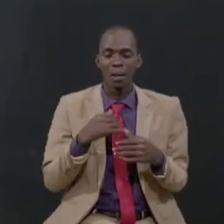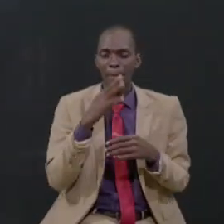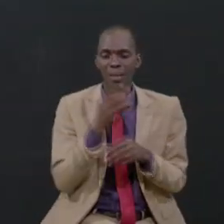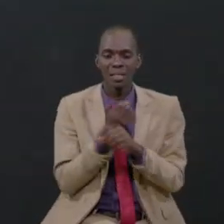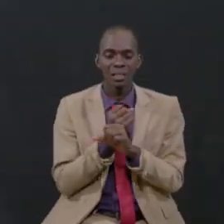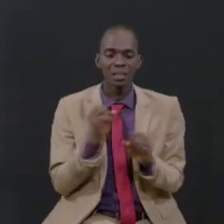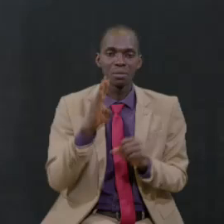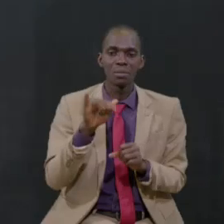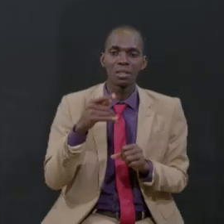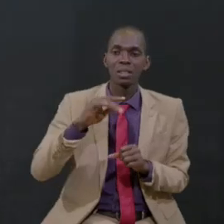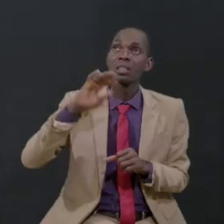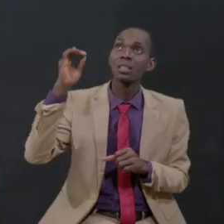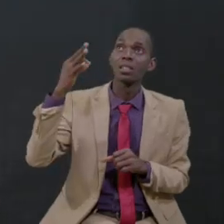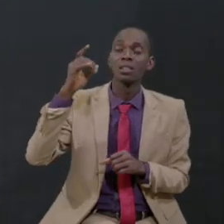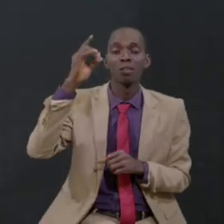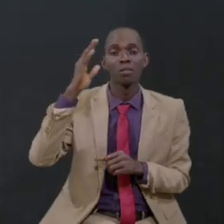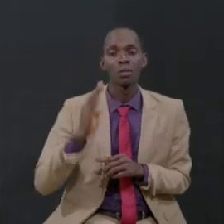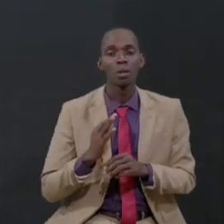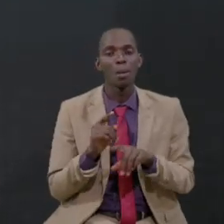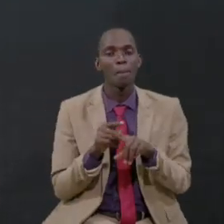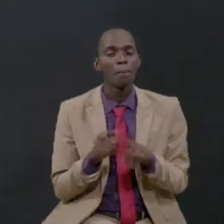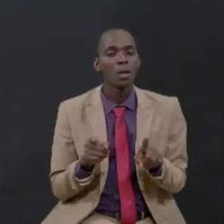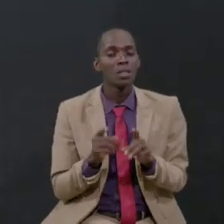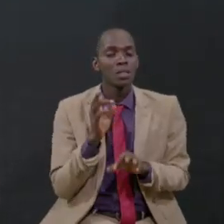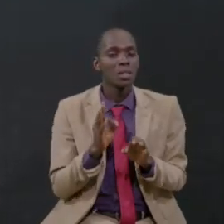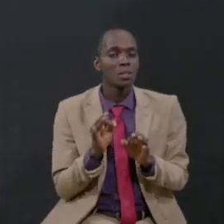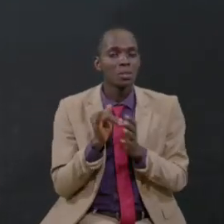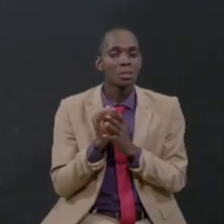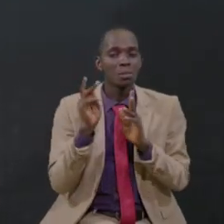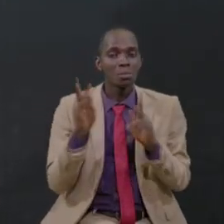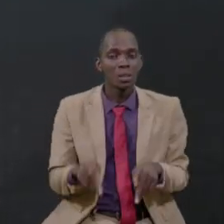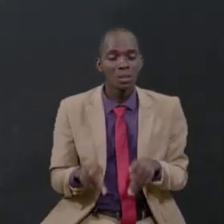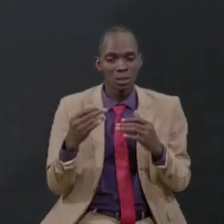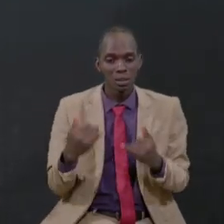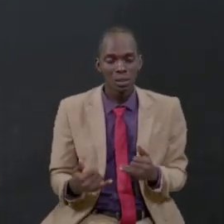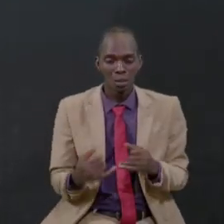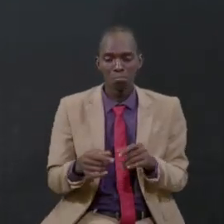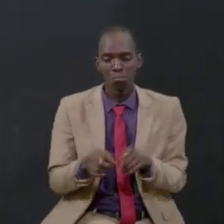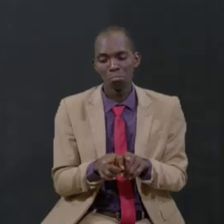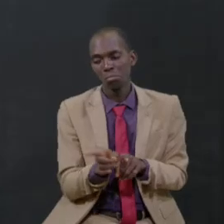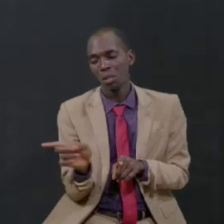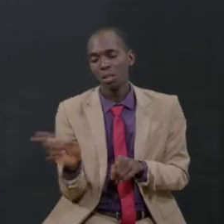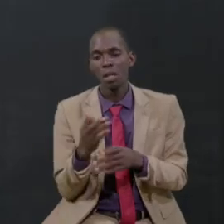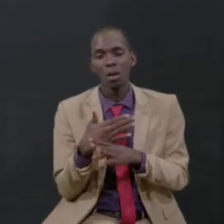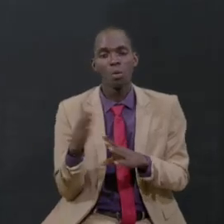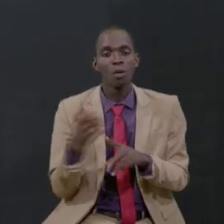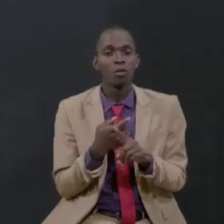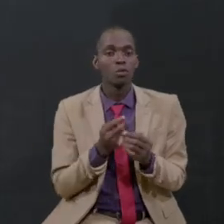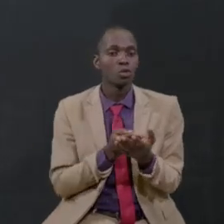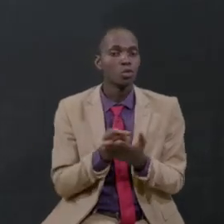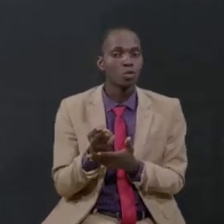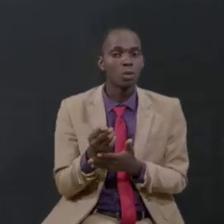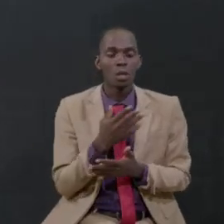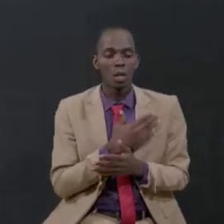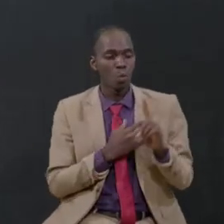but if he errs from the truth, and one convert him, it was a